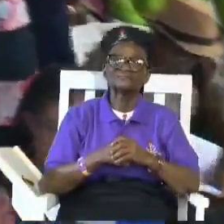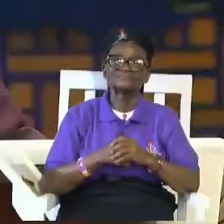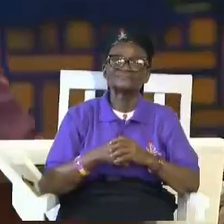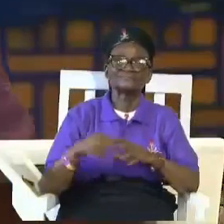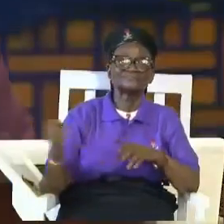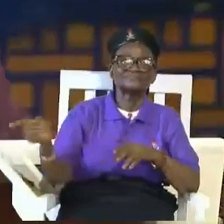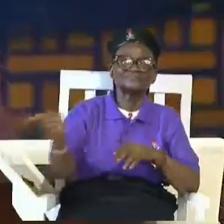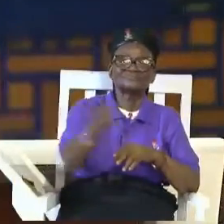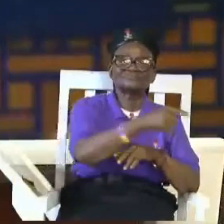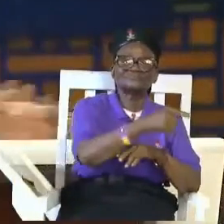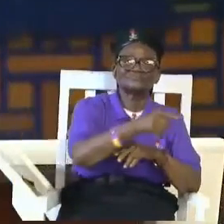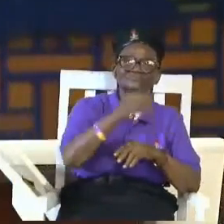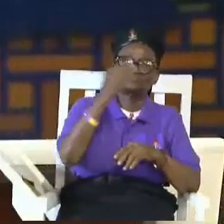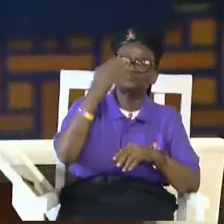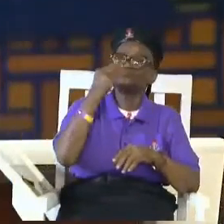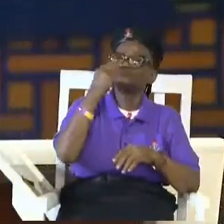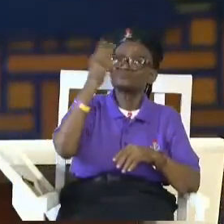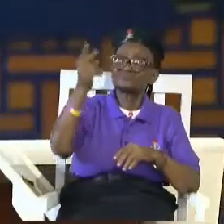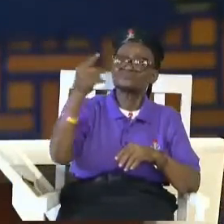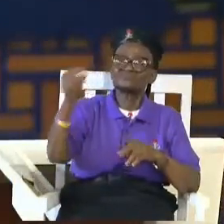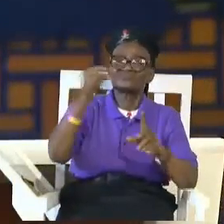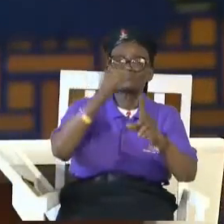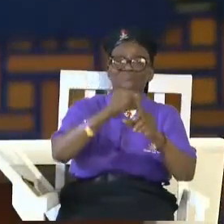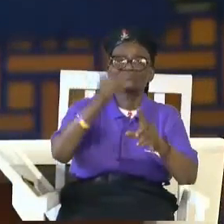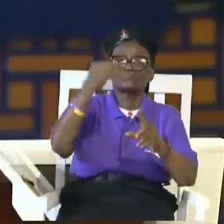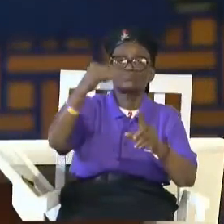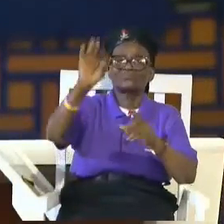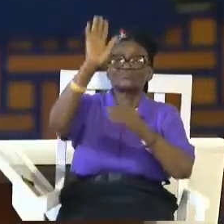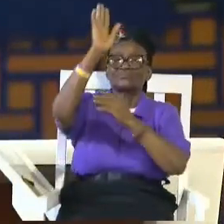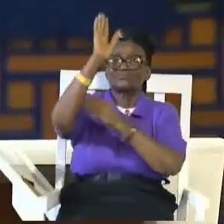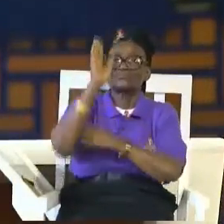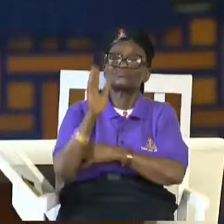You see, the word of God says,